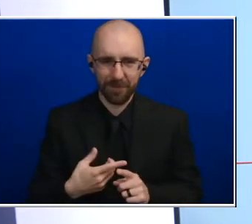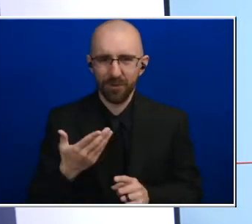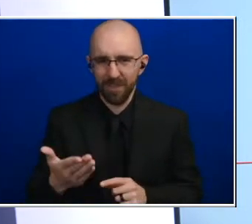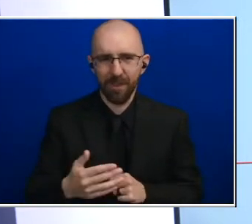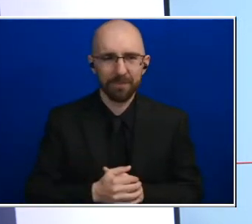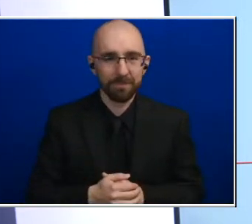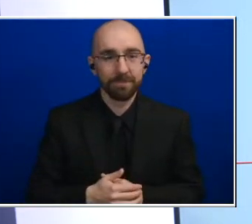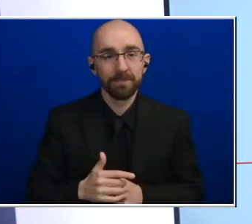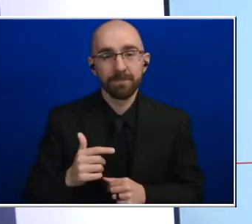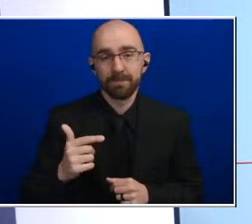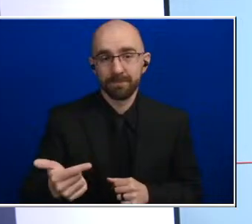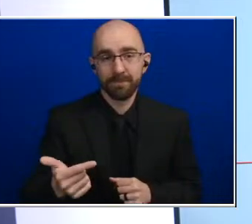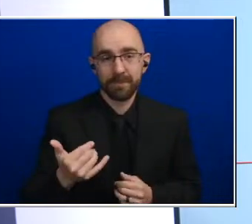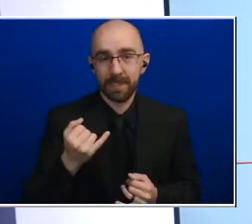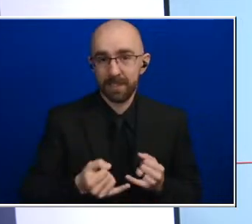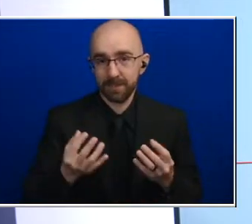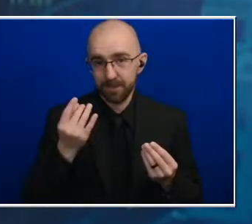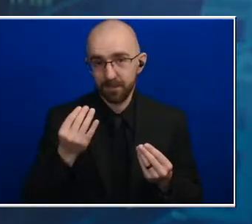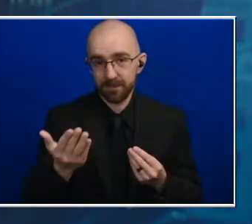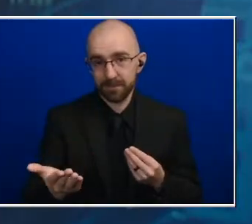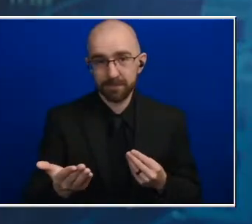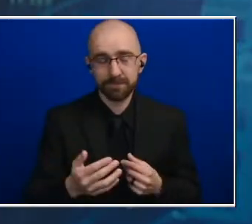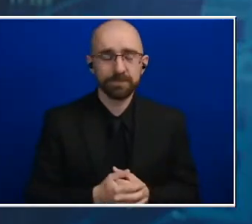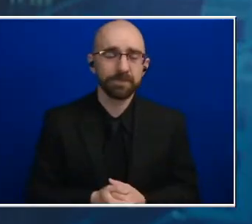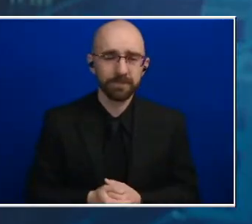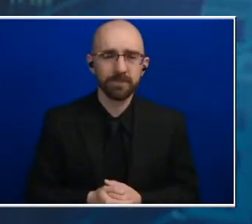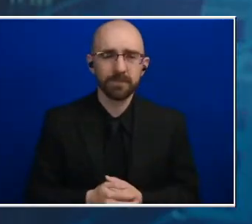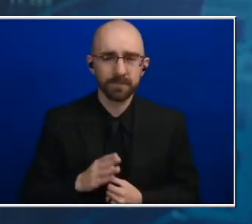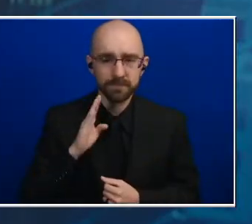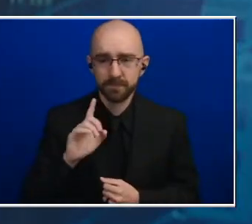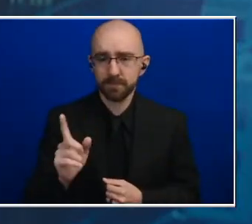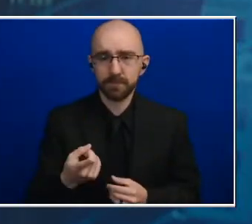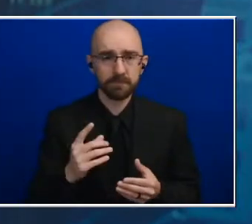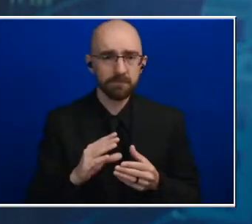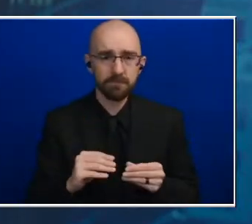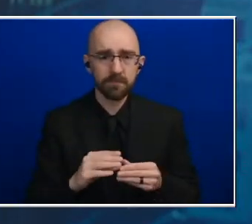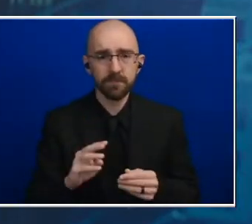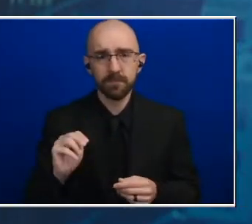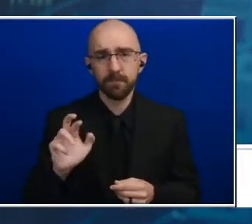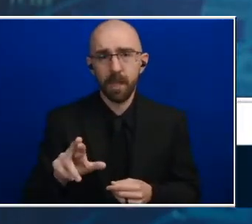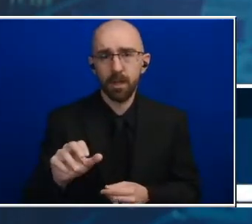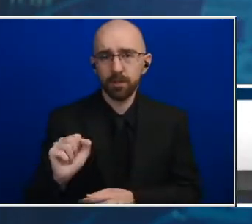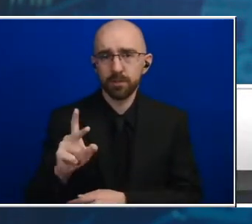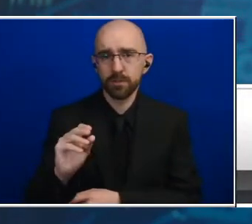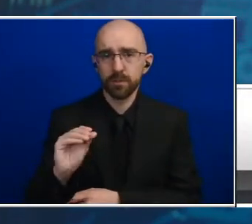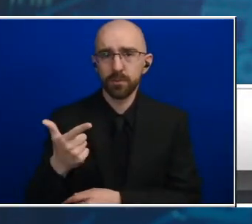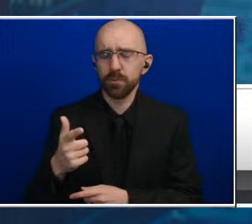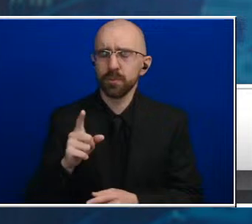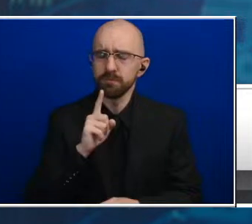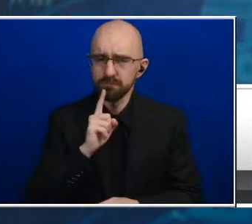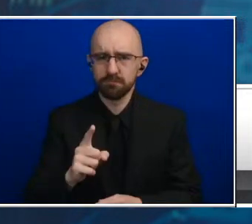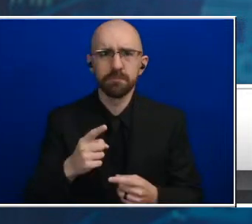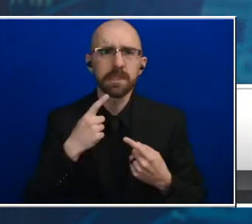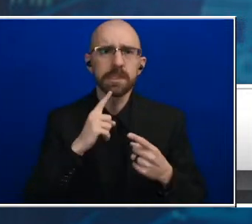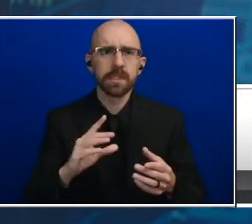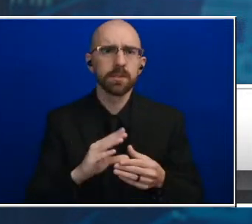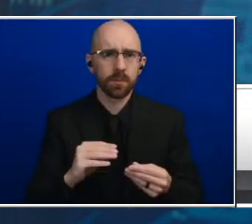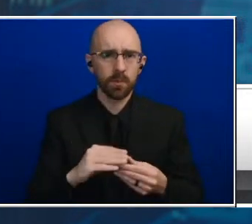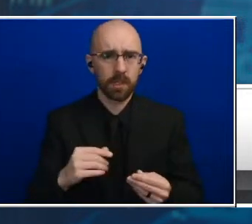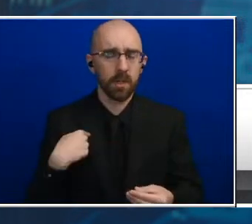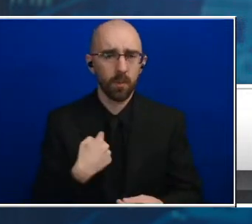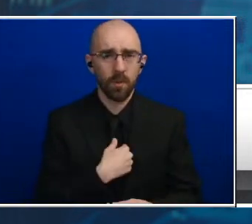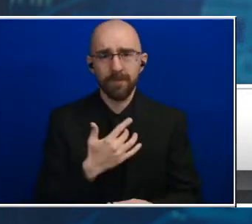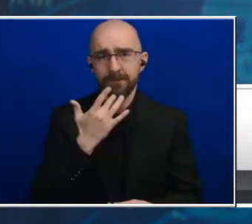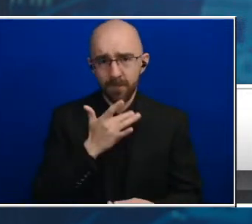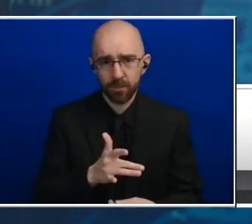final thoughts to you, Dr. Winfield. I would just say that Mayor Skoo is a true success story. We are fortunate in that we see